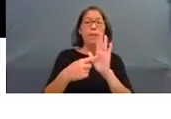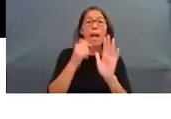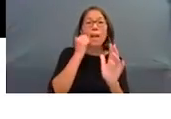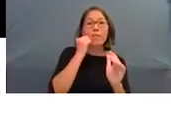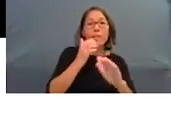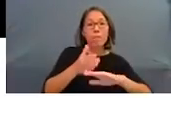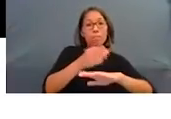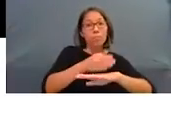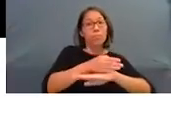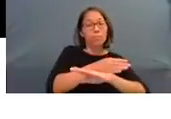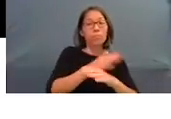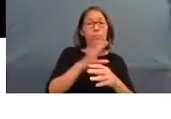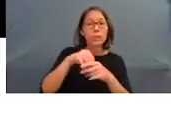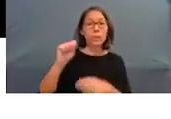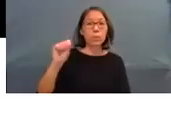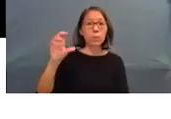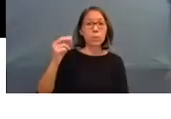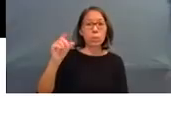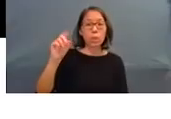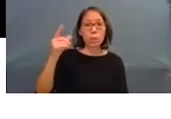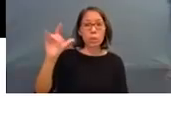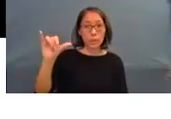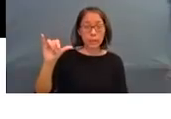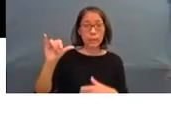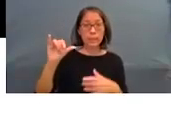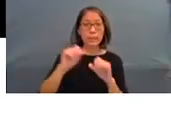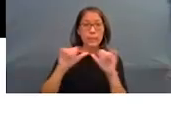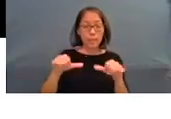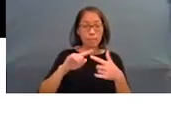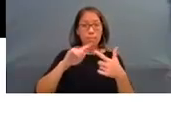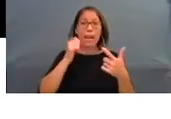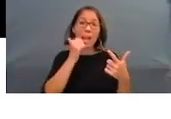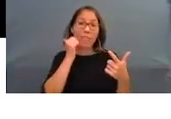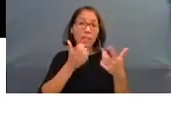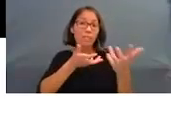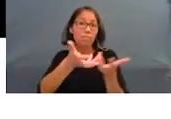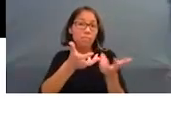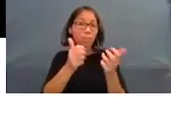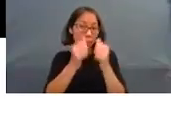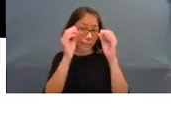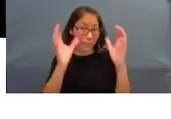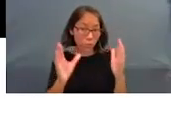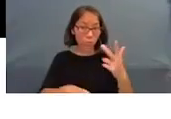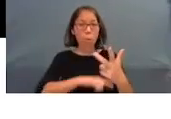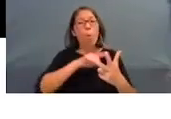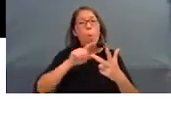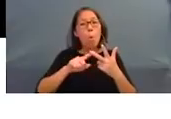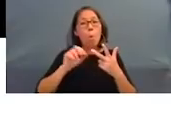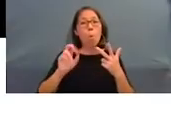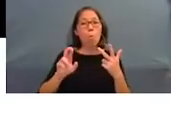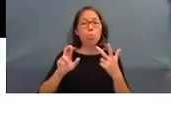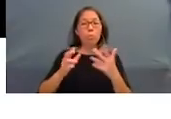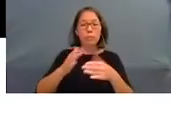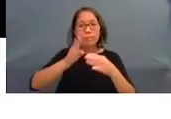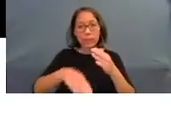progress within the Schoology system, or daily interaction with the teacher, or completing and turning